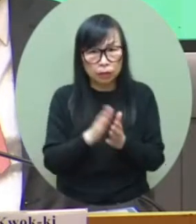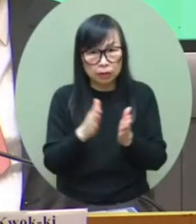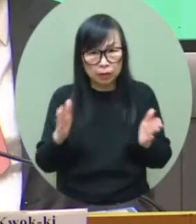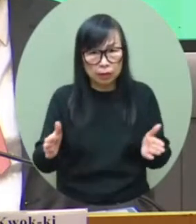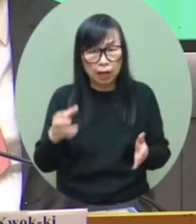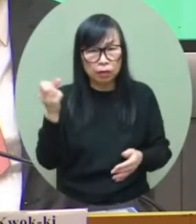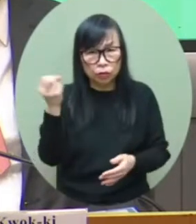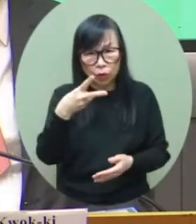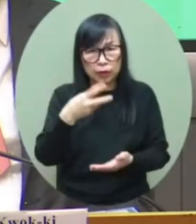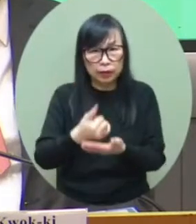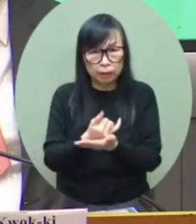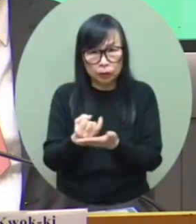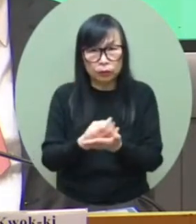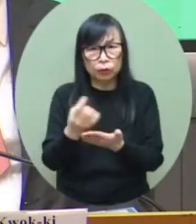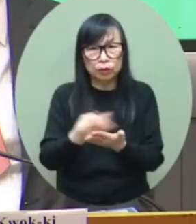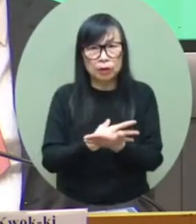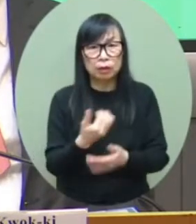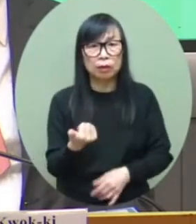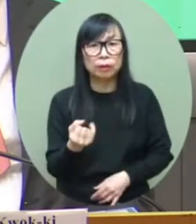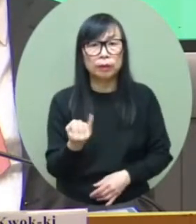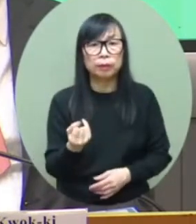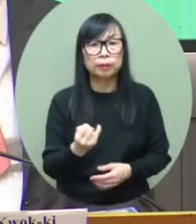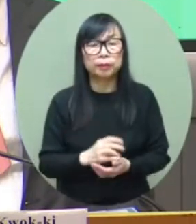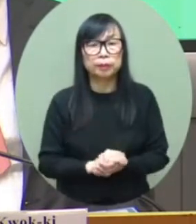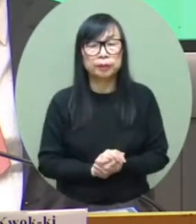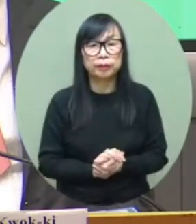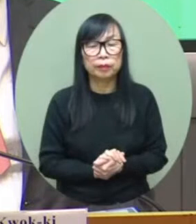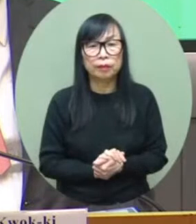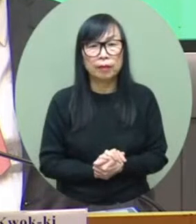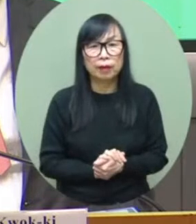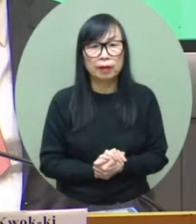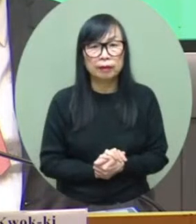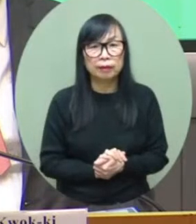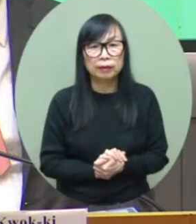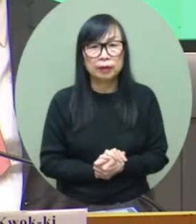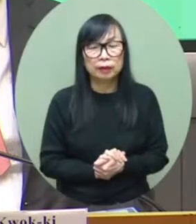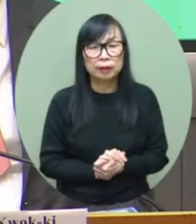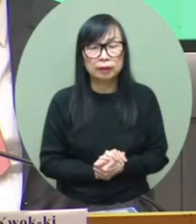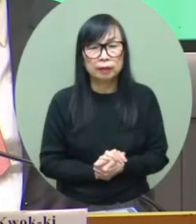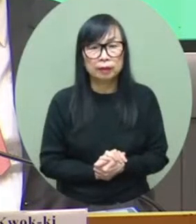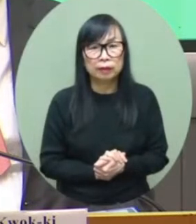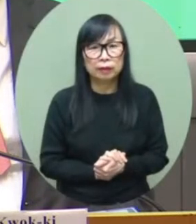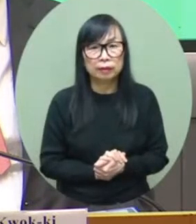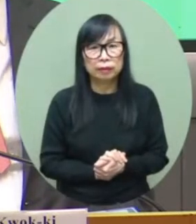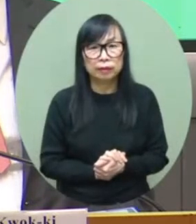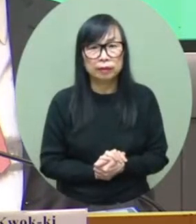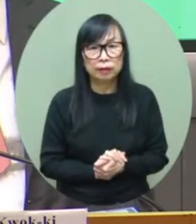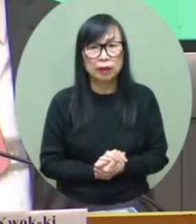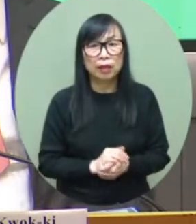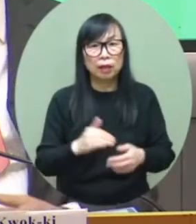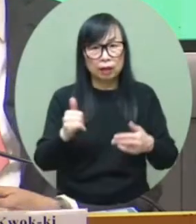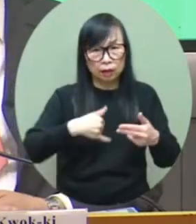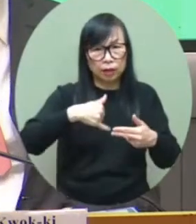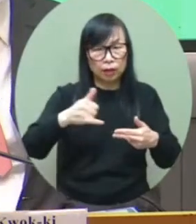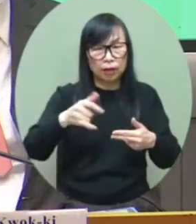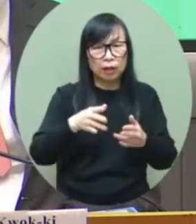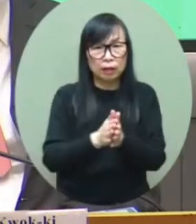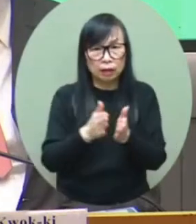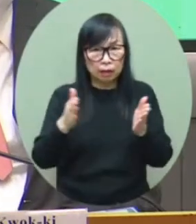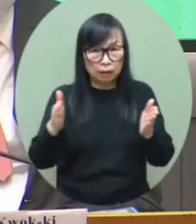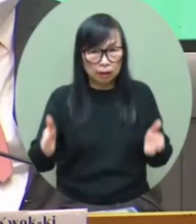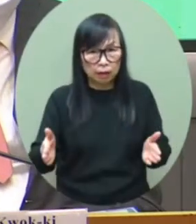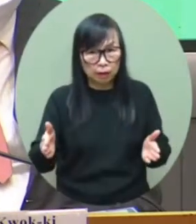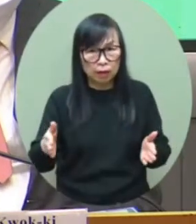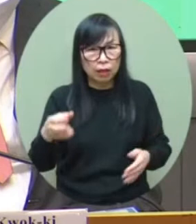particularly after we have resumed normal travel with the mainland for a period and looking at the